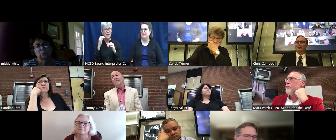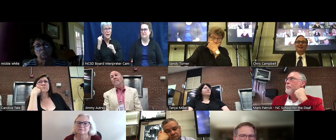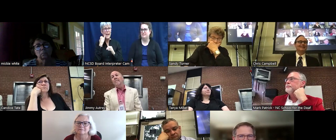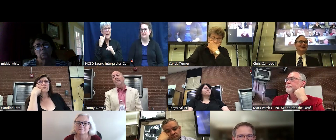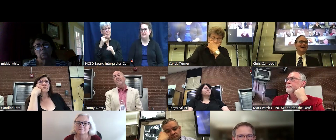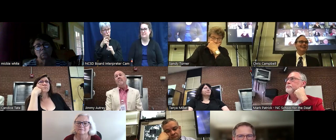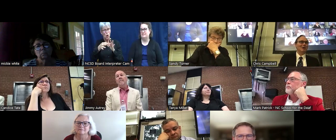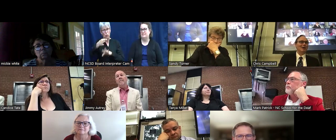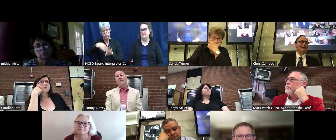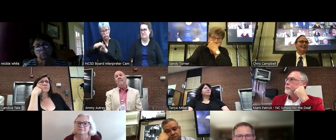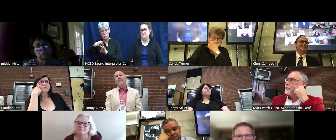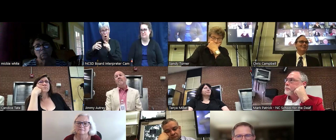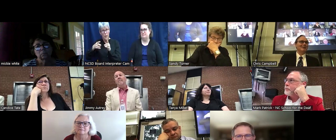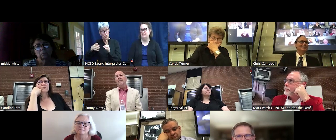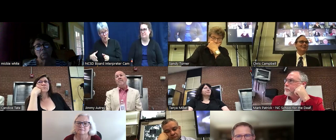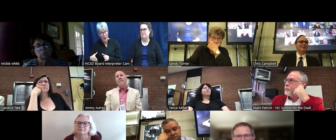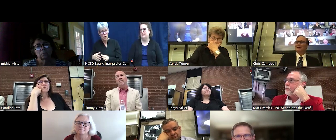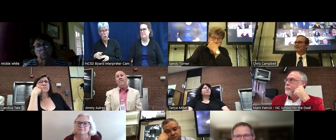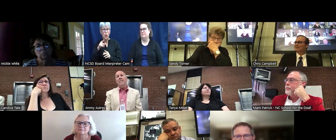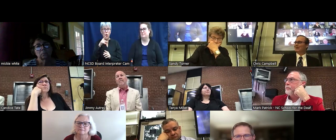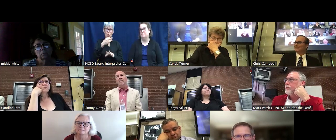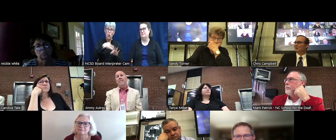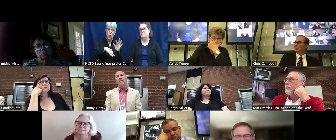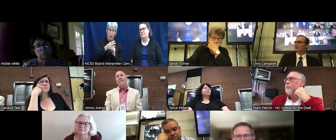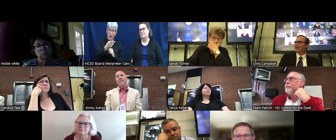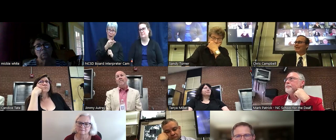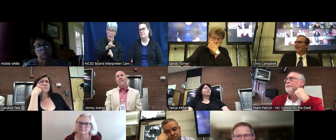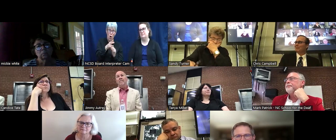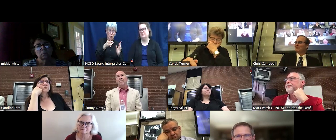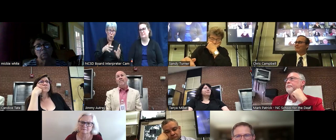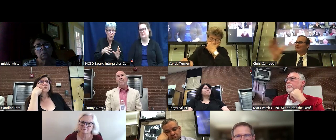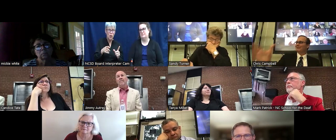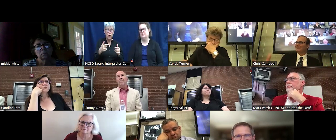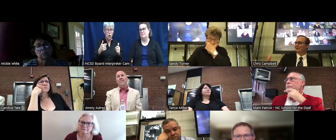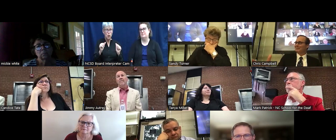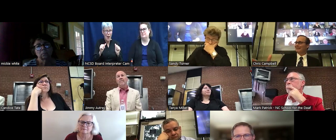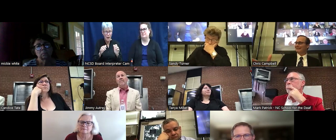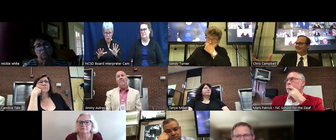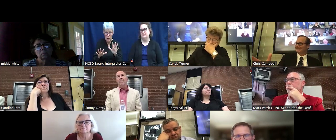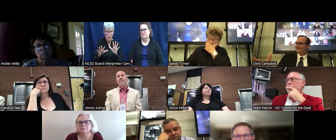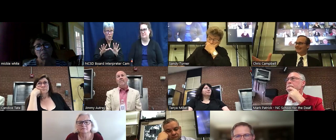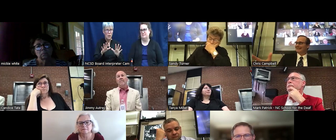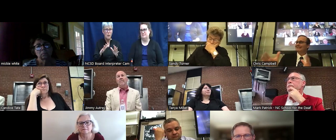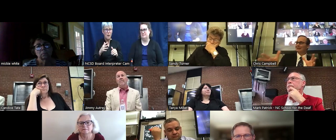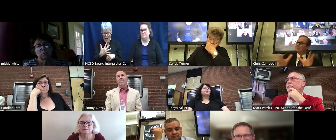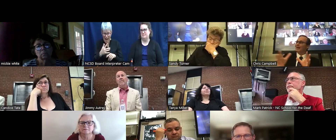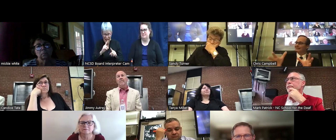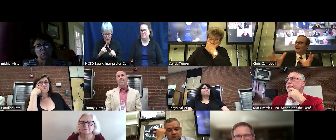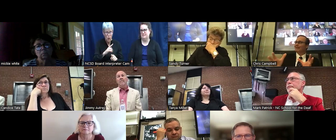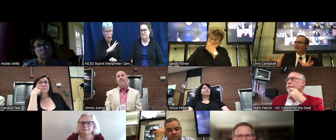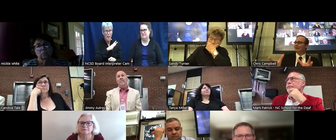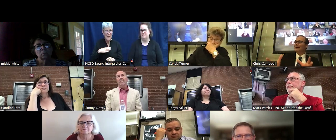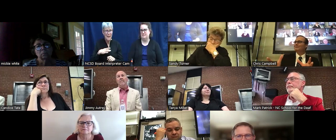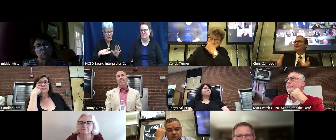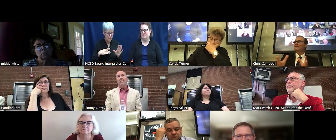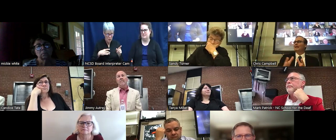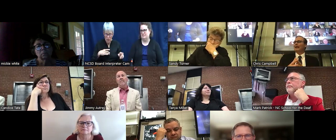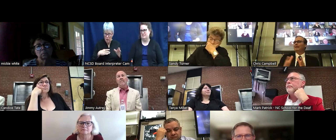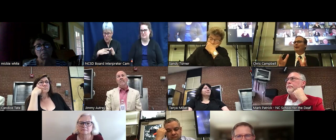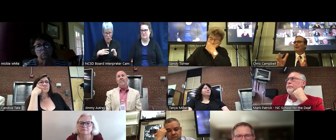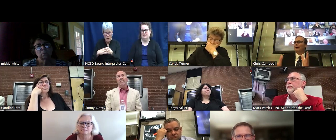you're the HR director or the business manager, you're trying to keep up with 5 different committees. That's a heavy